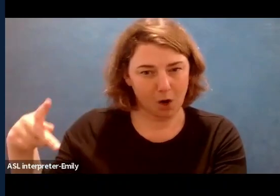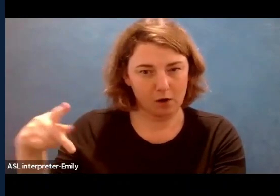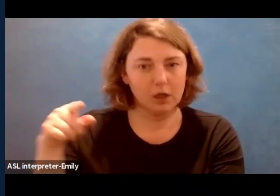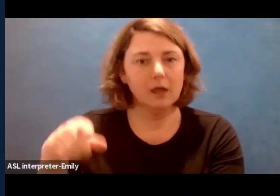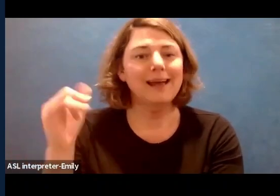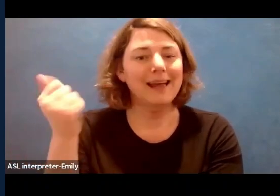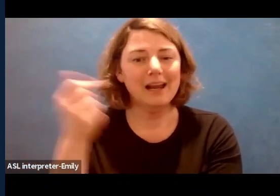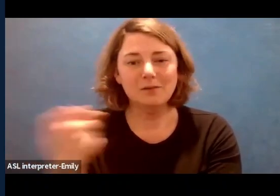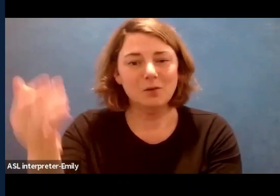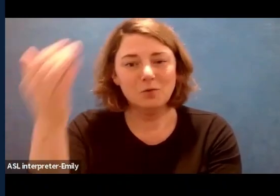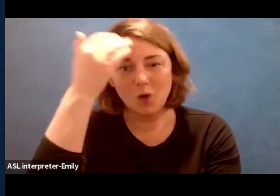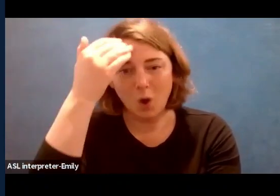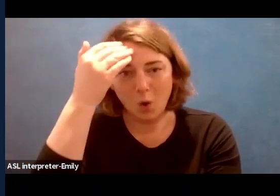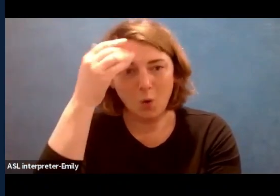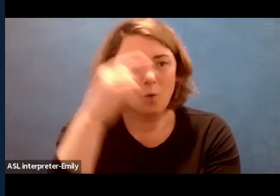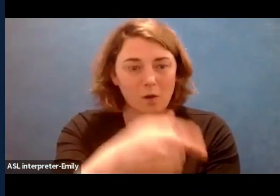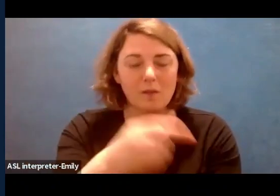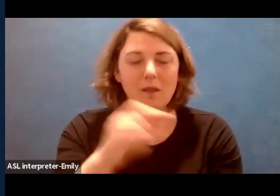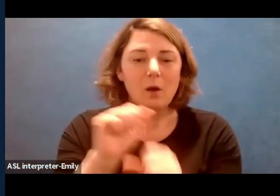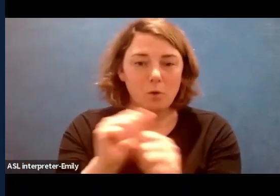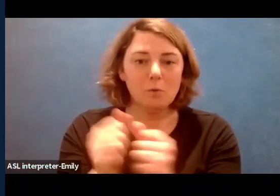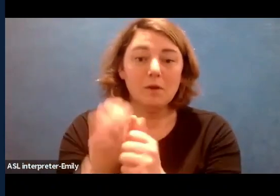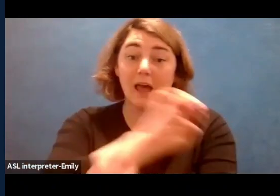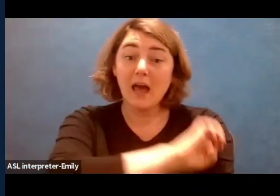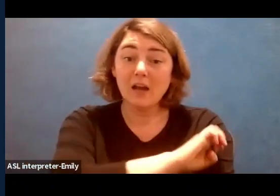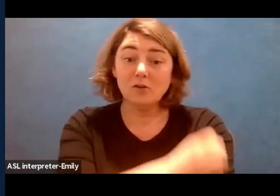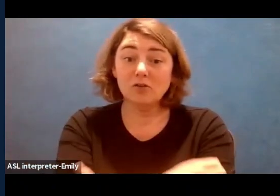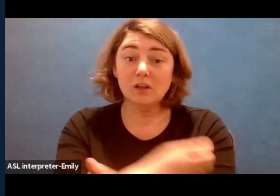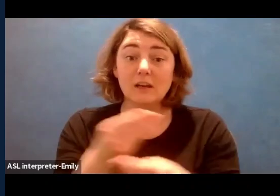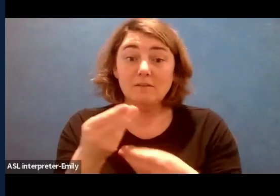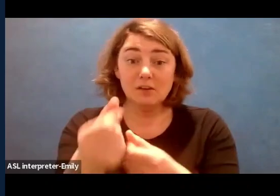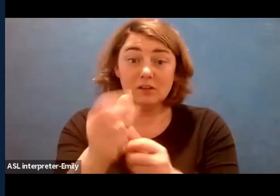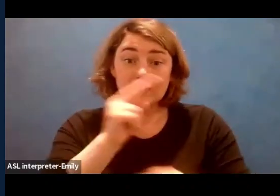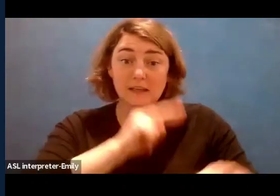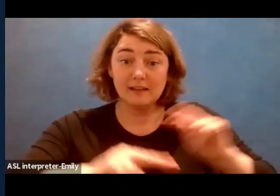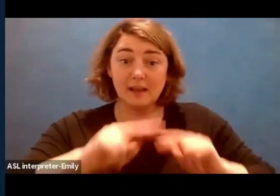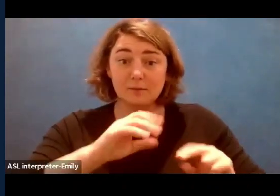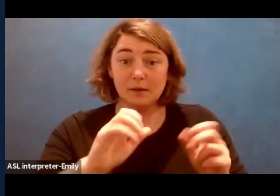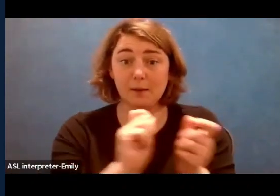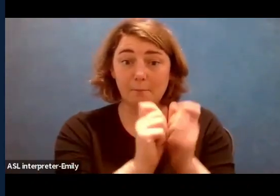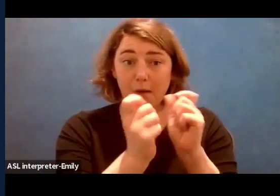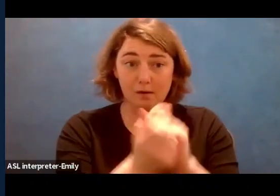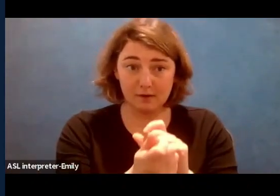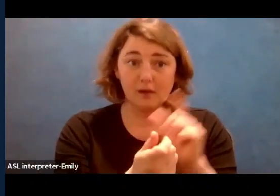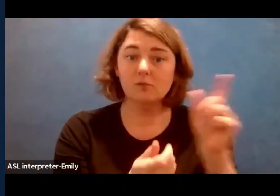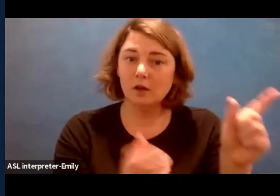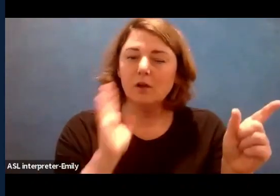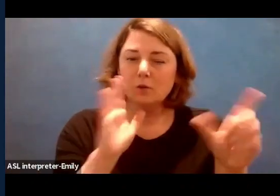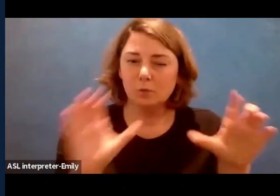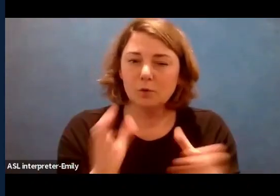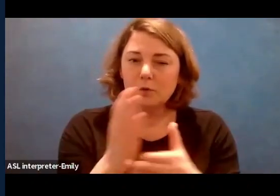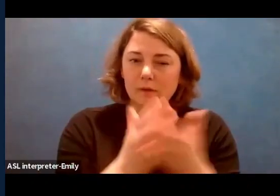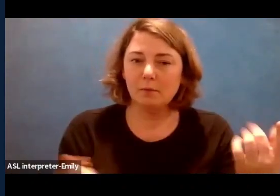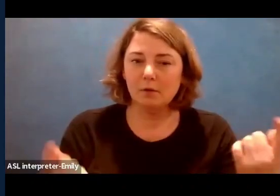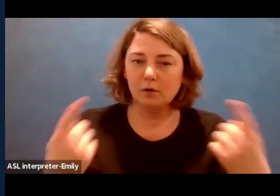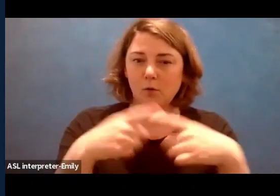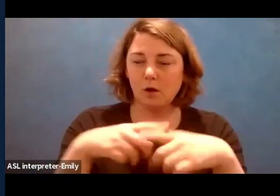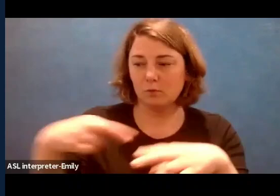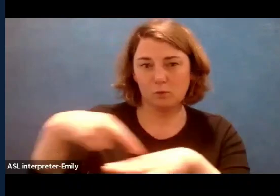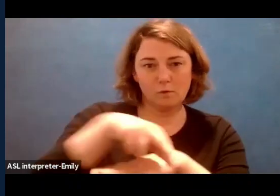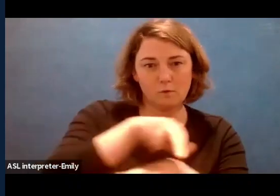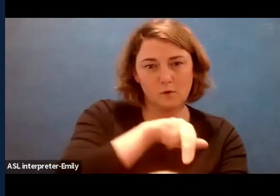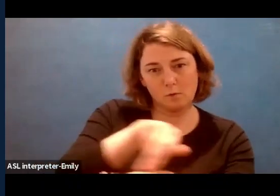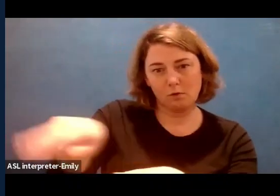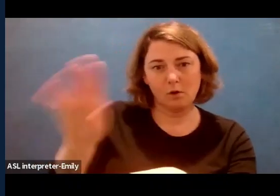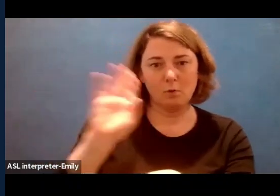they work with energy efficiency assessments and modifications. And so we're going to be doing some cross referrals kind of as